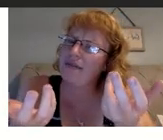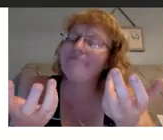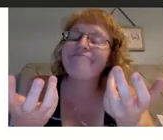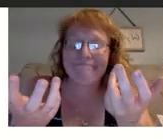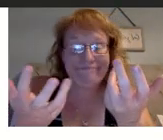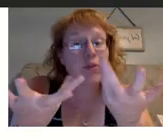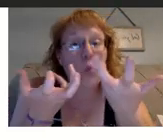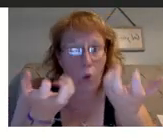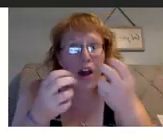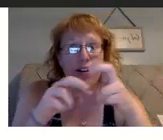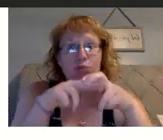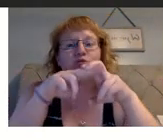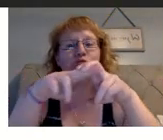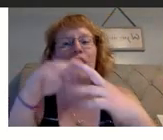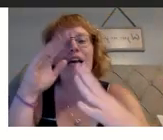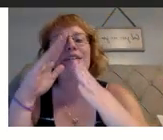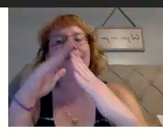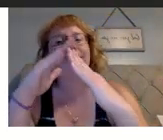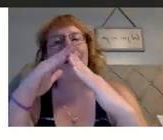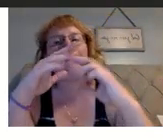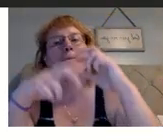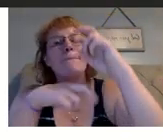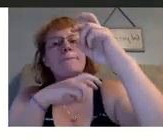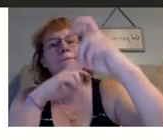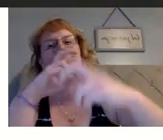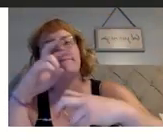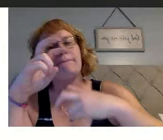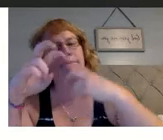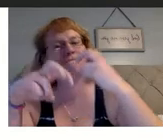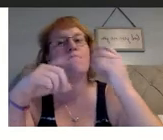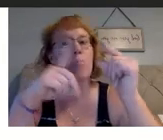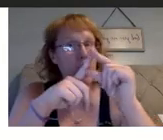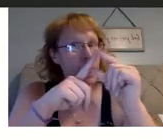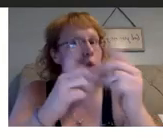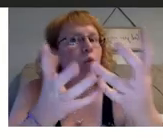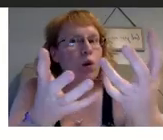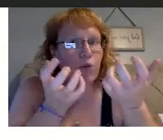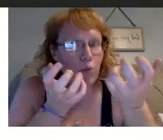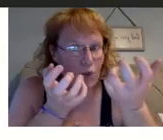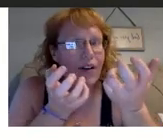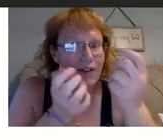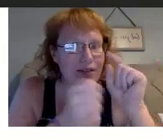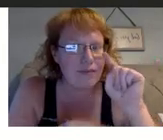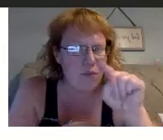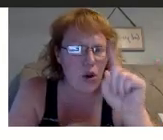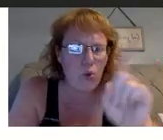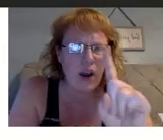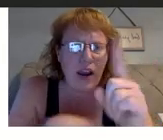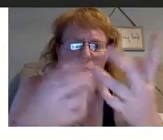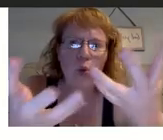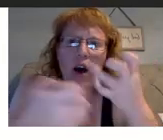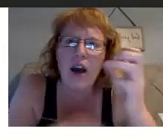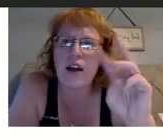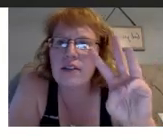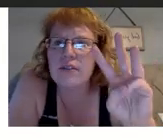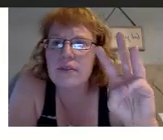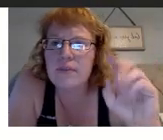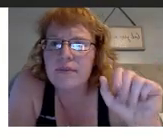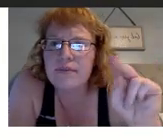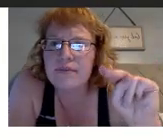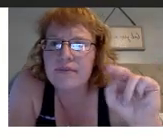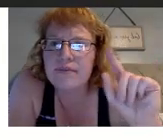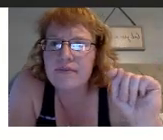Yeah, she wants to ride to the top of the Ferris wheel. There's that word want. Go ahead and point to it.